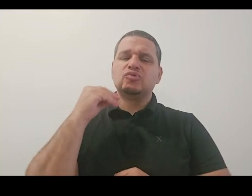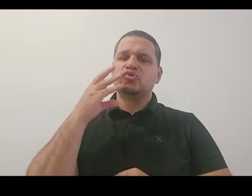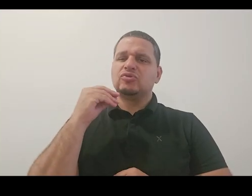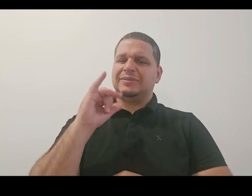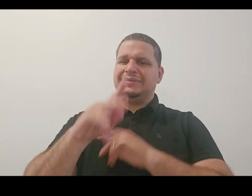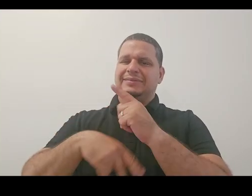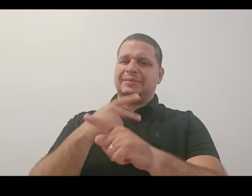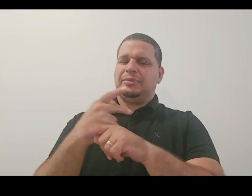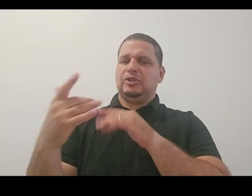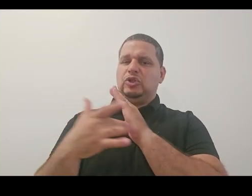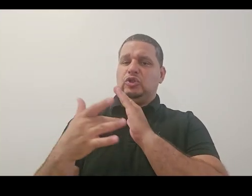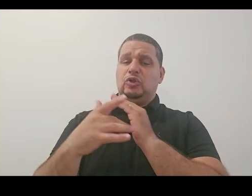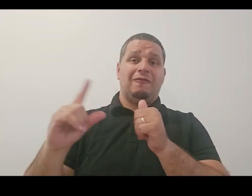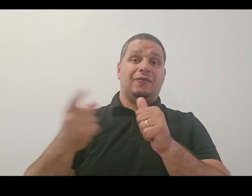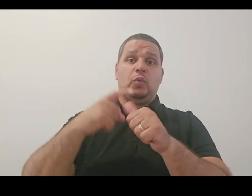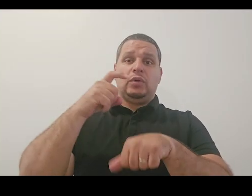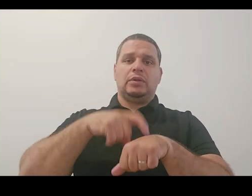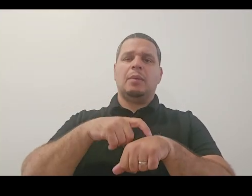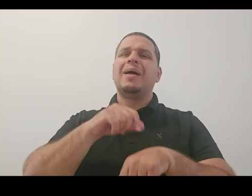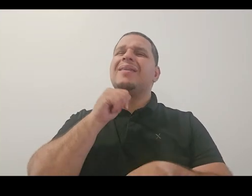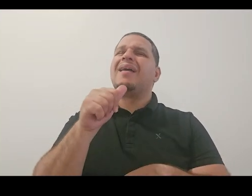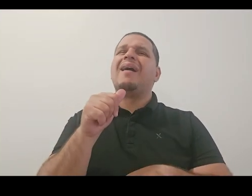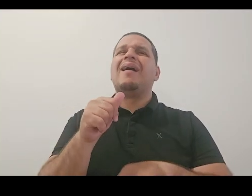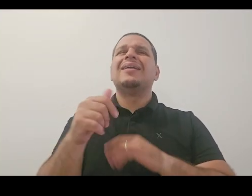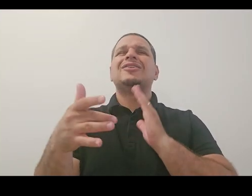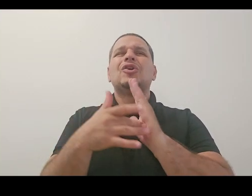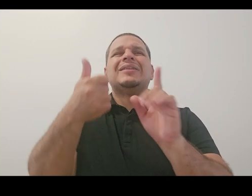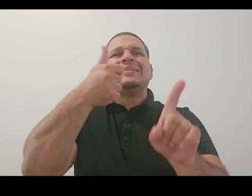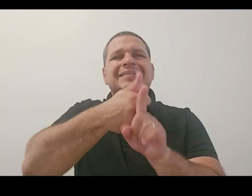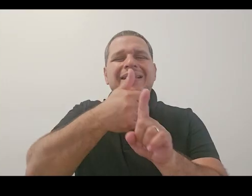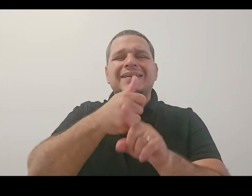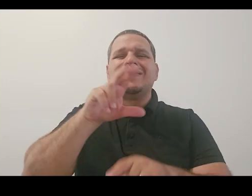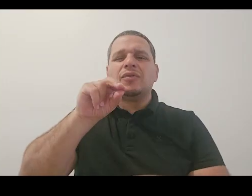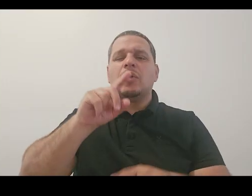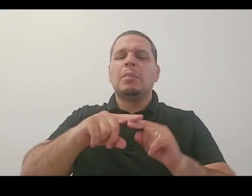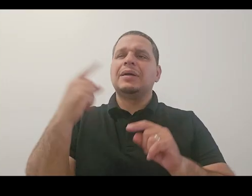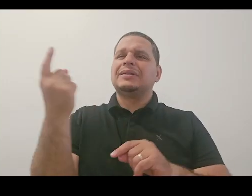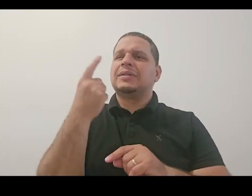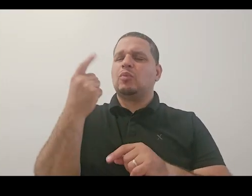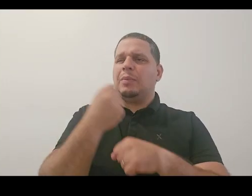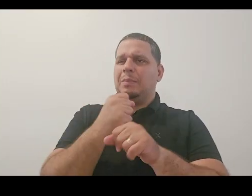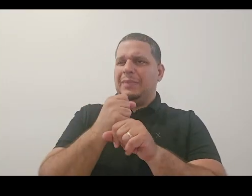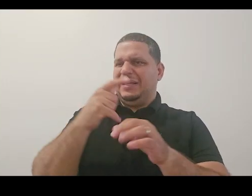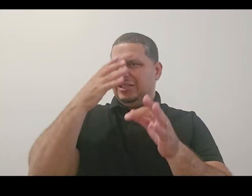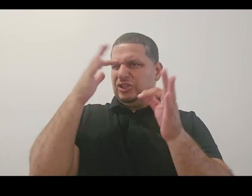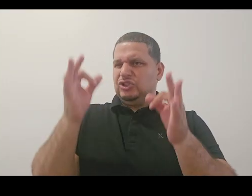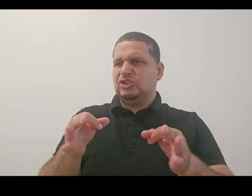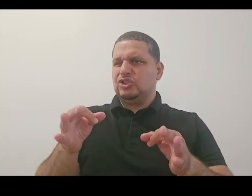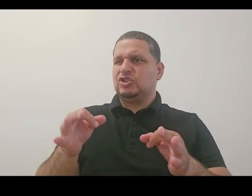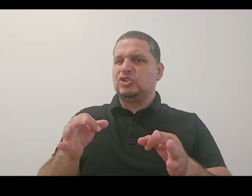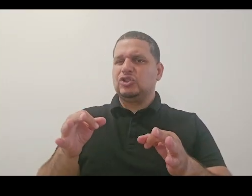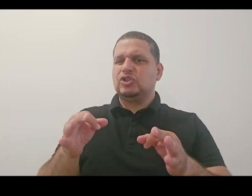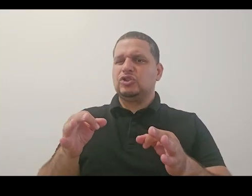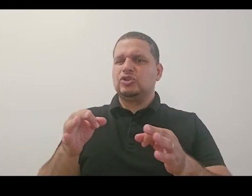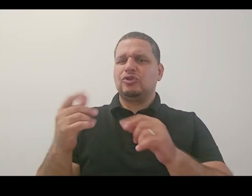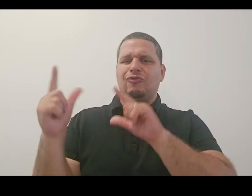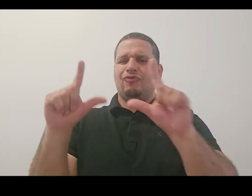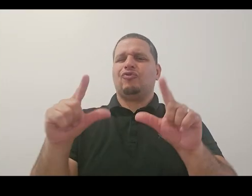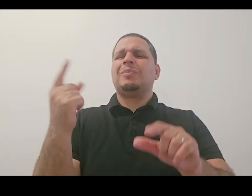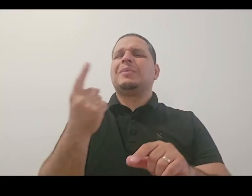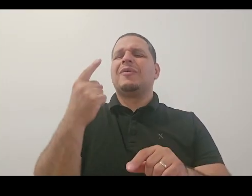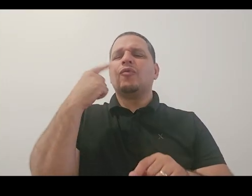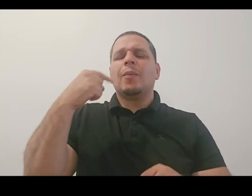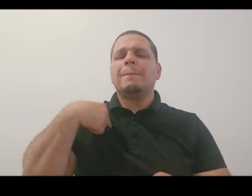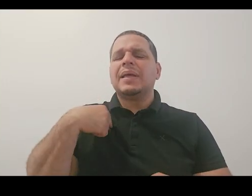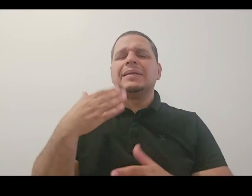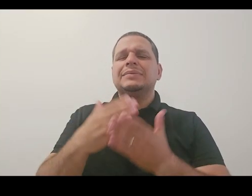for the first time. Not so much the technology itself, as that somebody made a decision to frame something in a certain way for me.